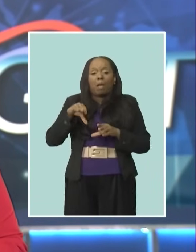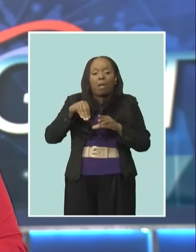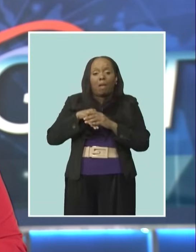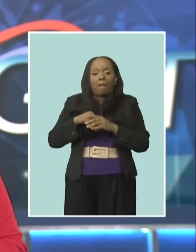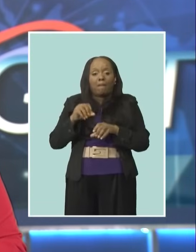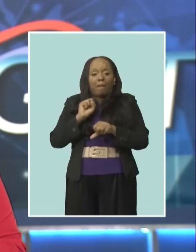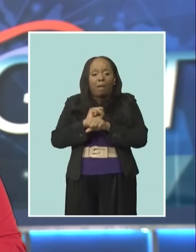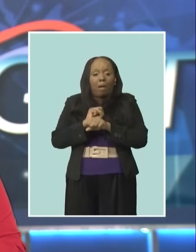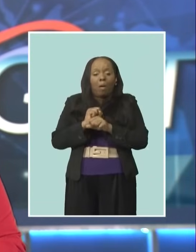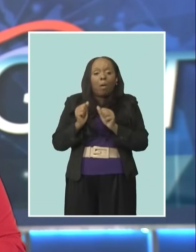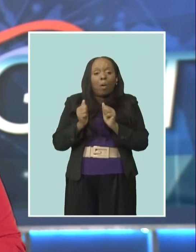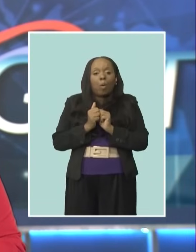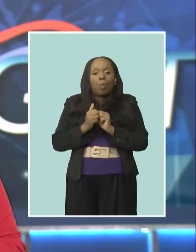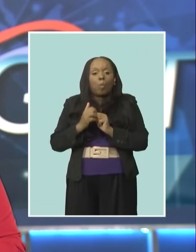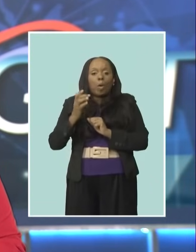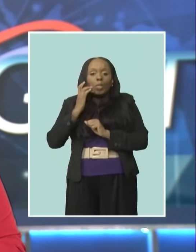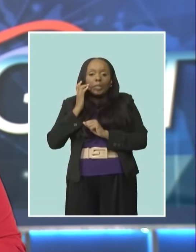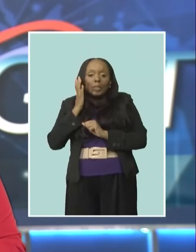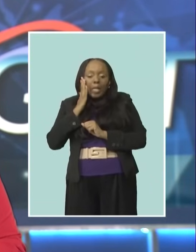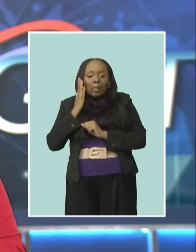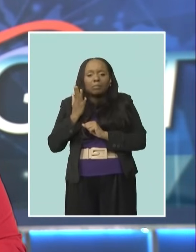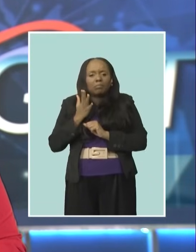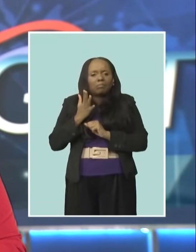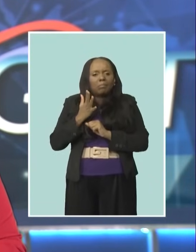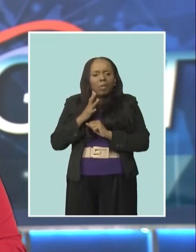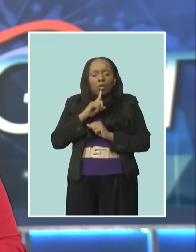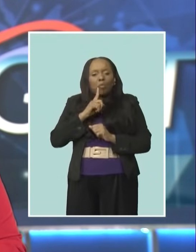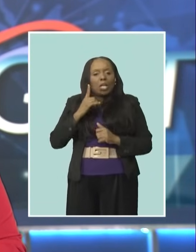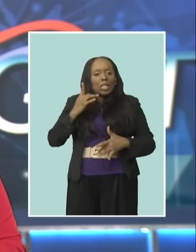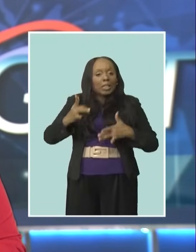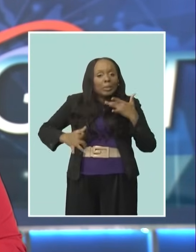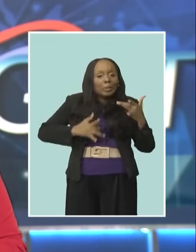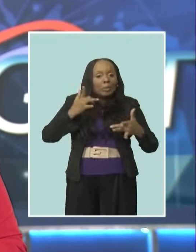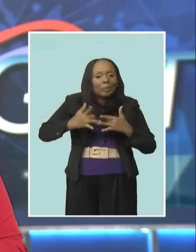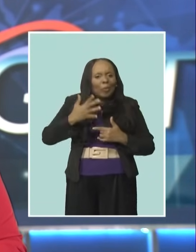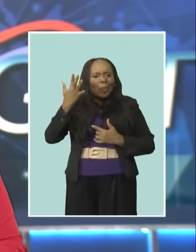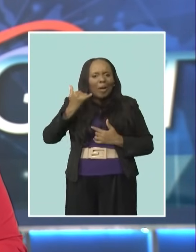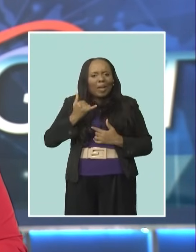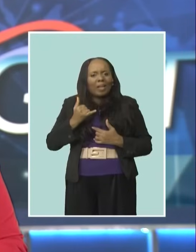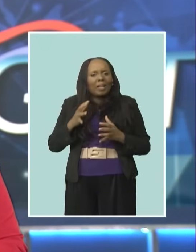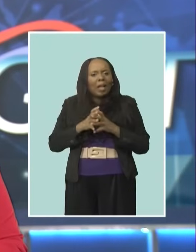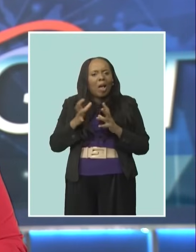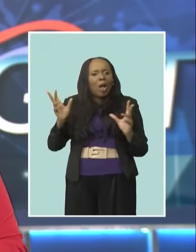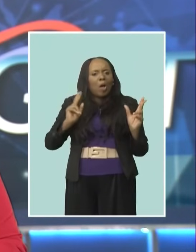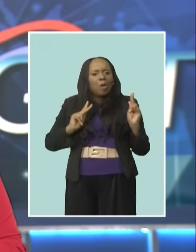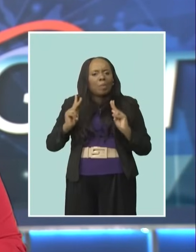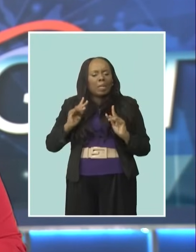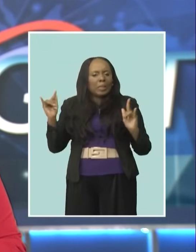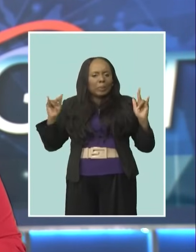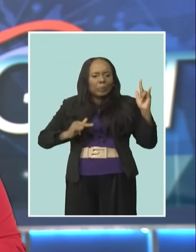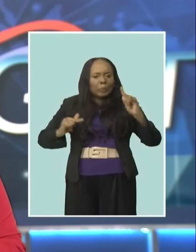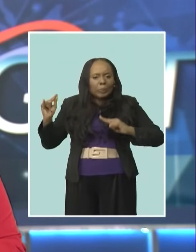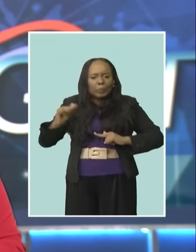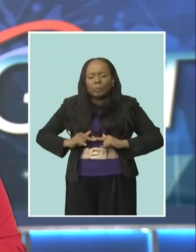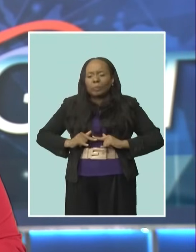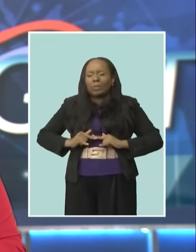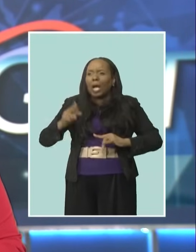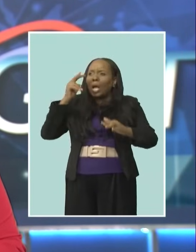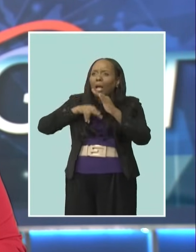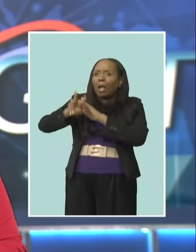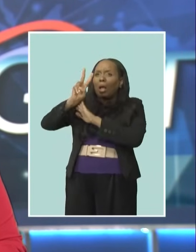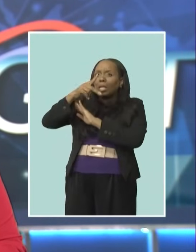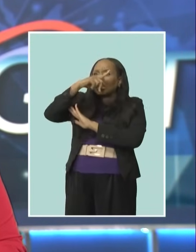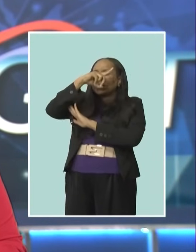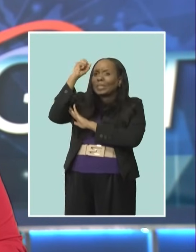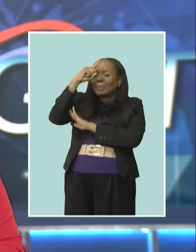mood. Visitor numbers and occupancy levels are up for the first quarter of this year, and the booking trajectory for the summer